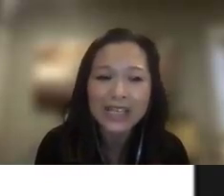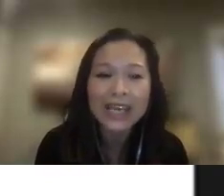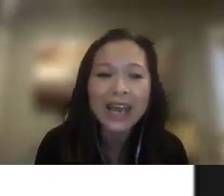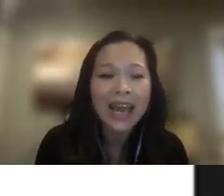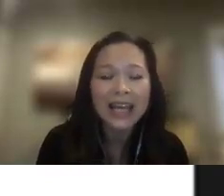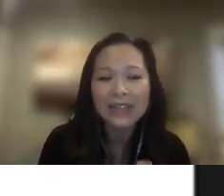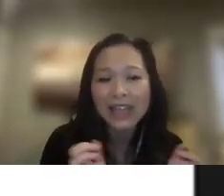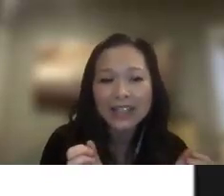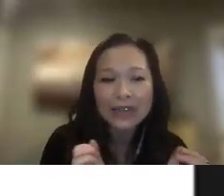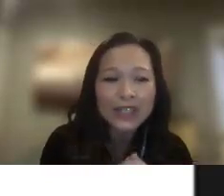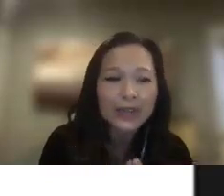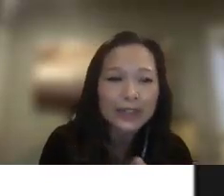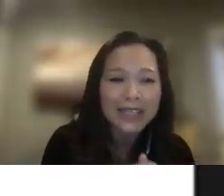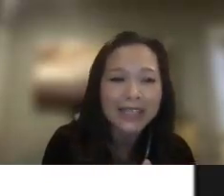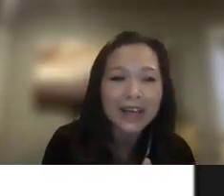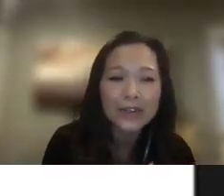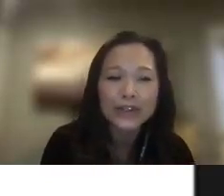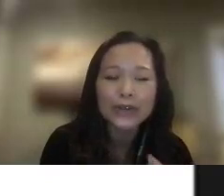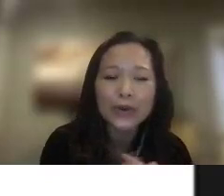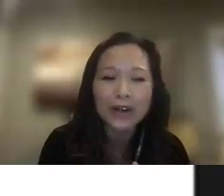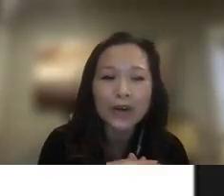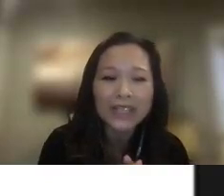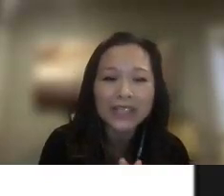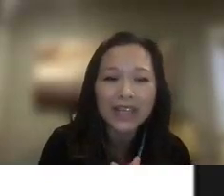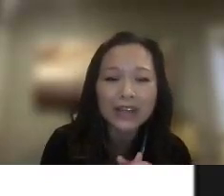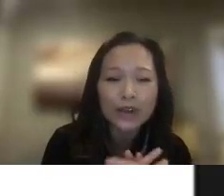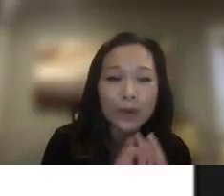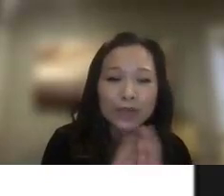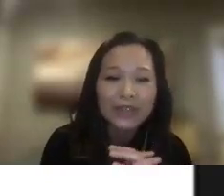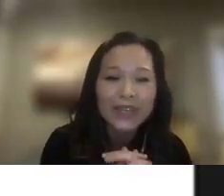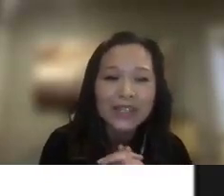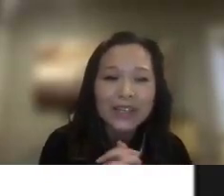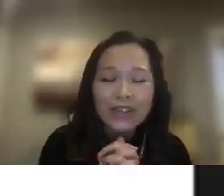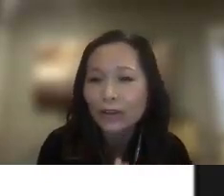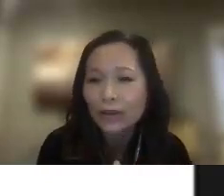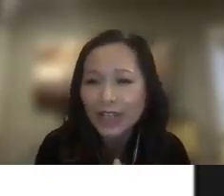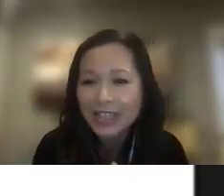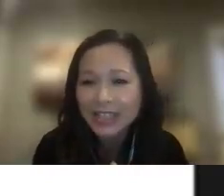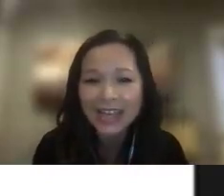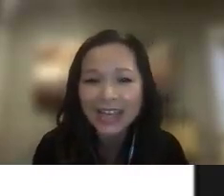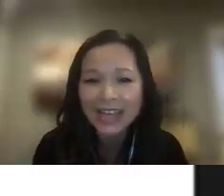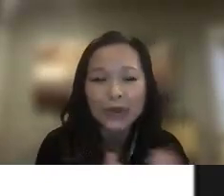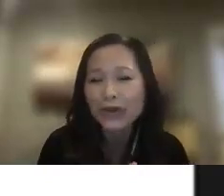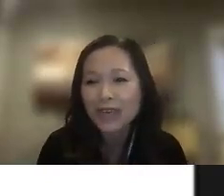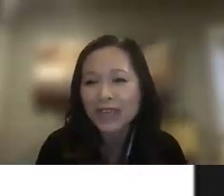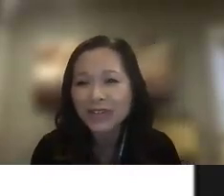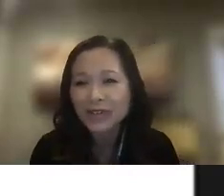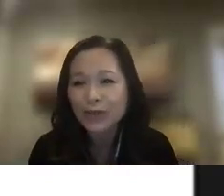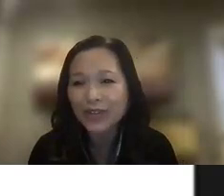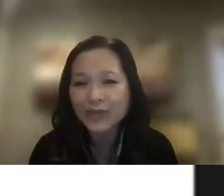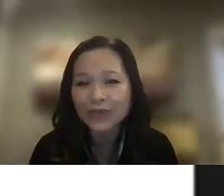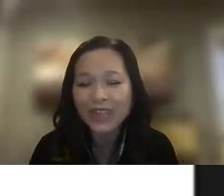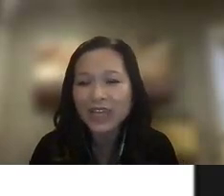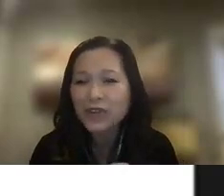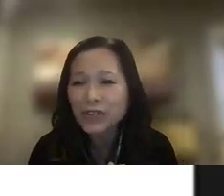Research BC. And if you'd like to reach out to myself or to our co-investigator, co-principal investigator, Dr. Lorianne Jenstead, I've put our emails there